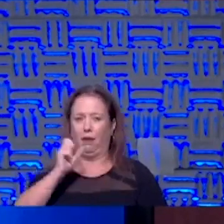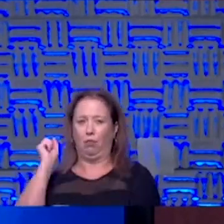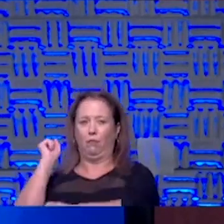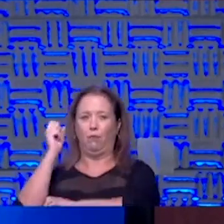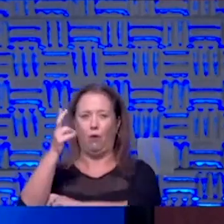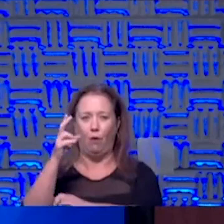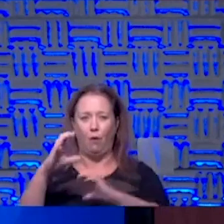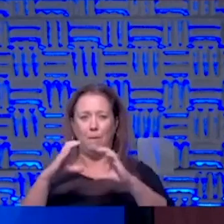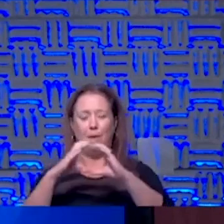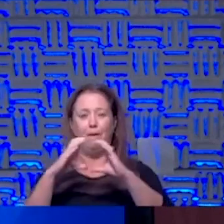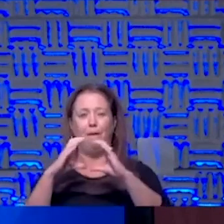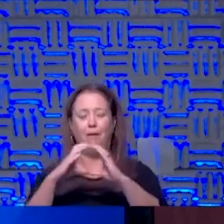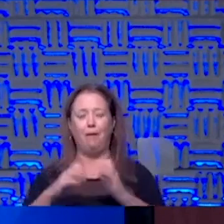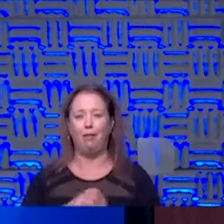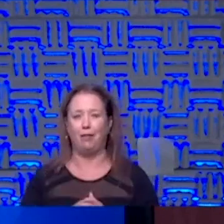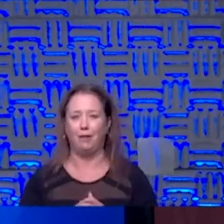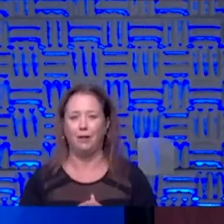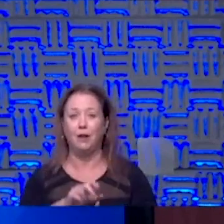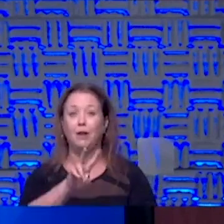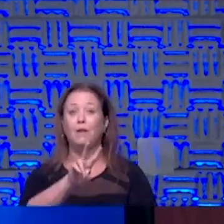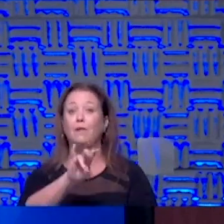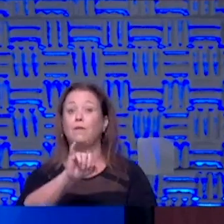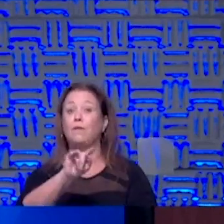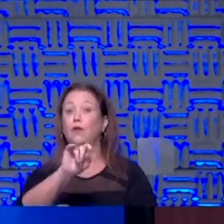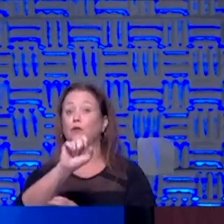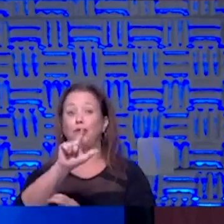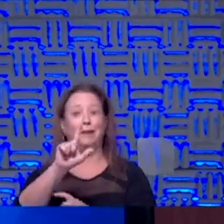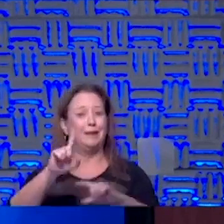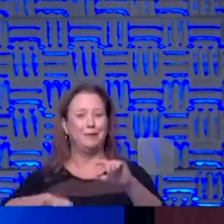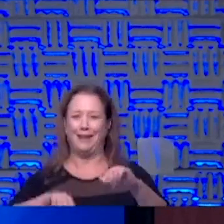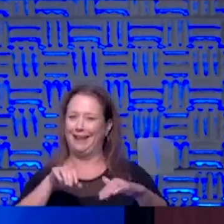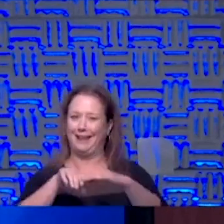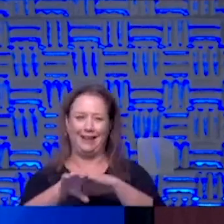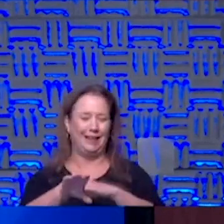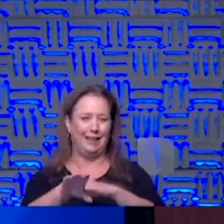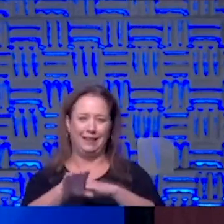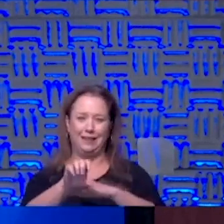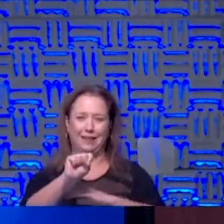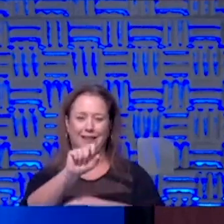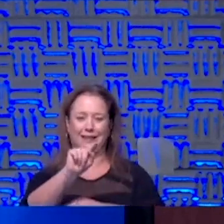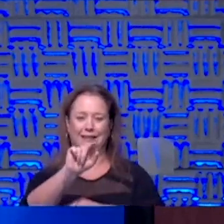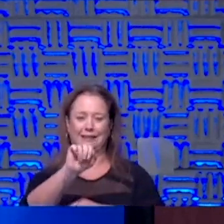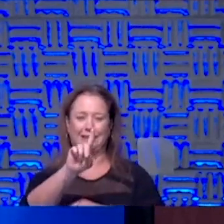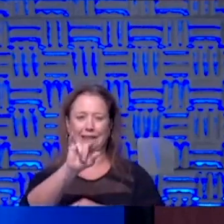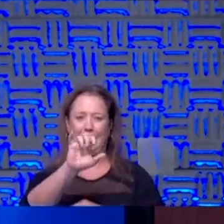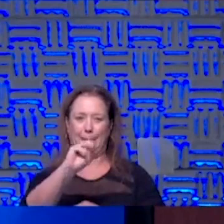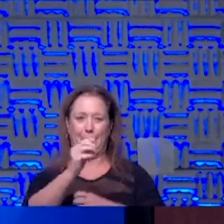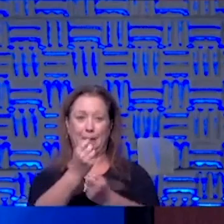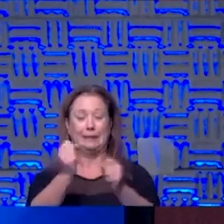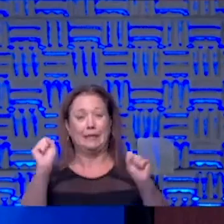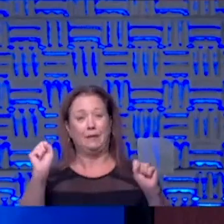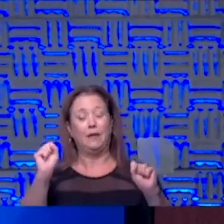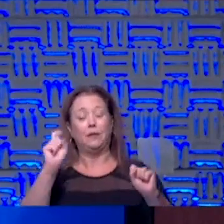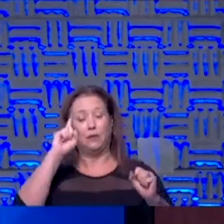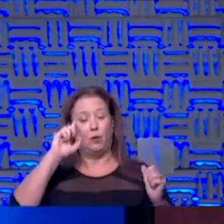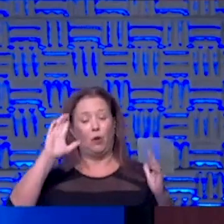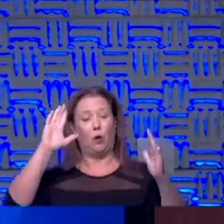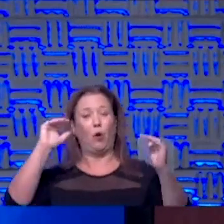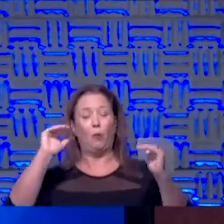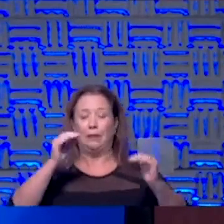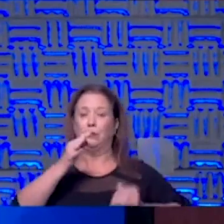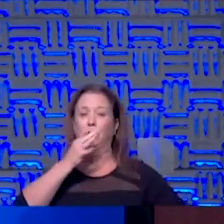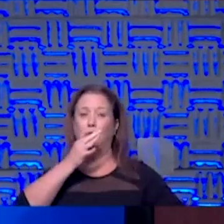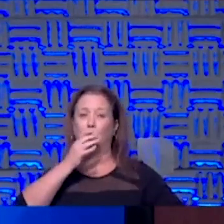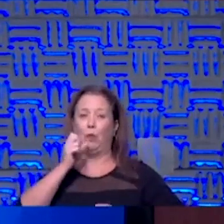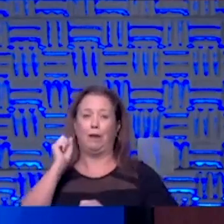a baseball virtually. Because you can't get inside Royal Stadium in order to stay safe. So we're here, and we're hoping someday we can get out there